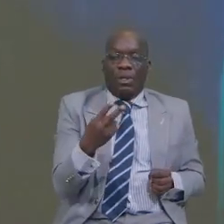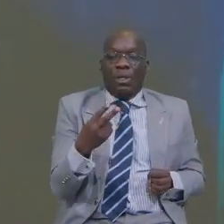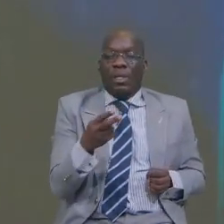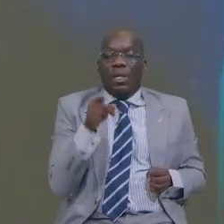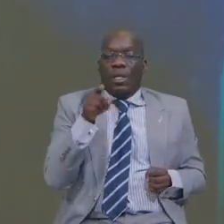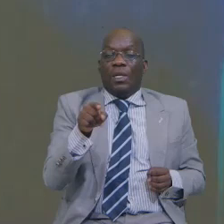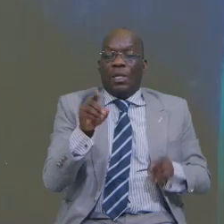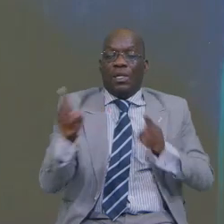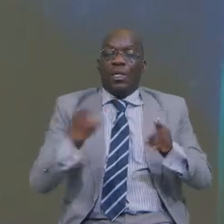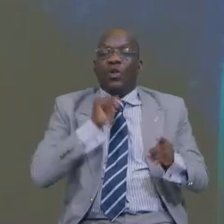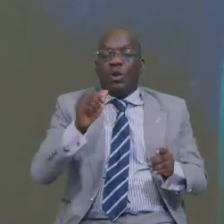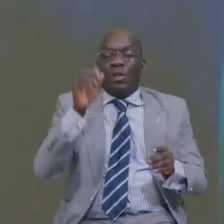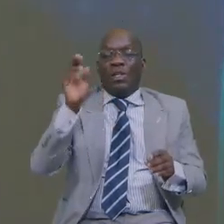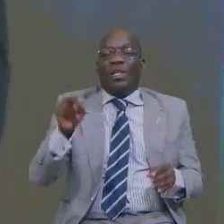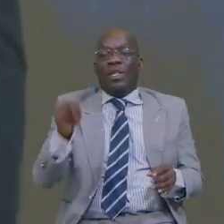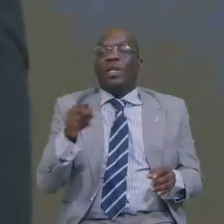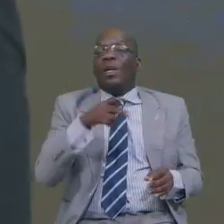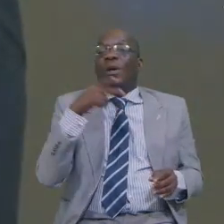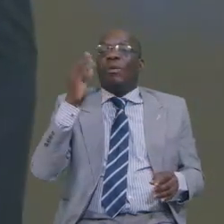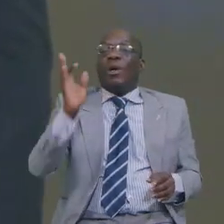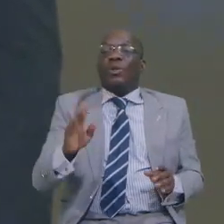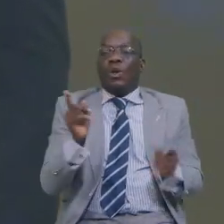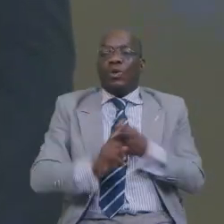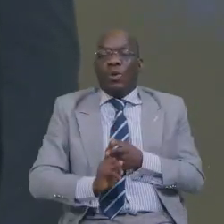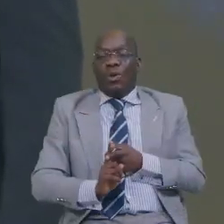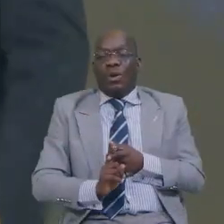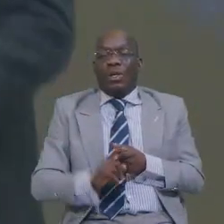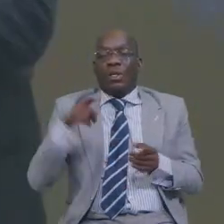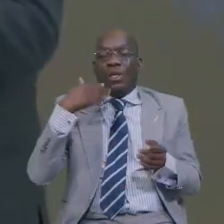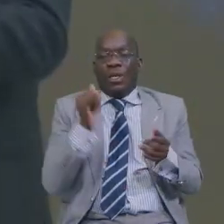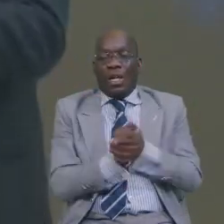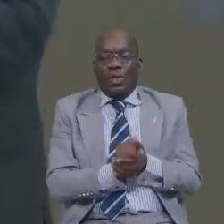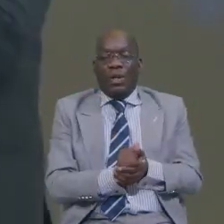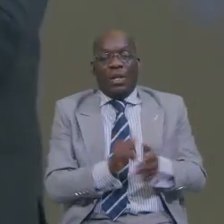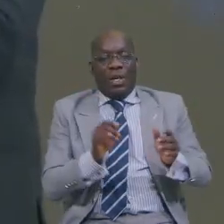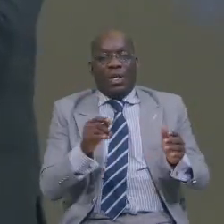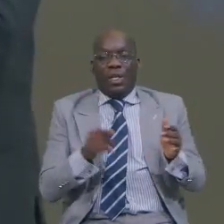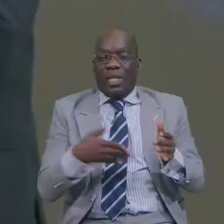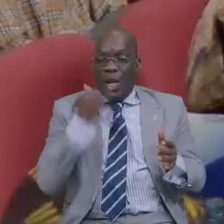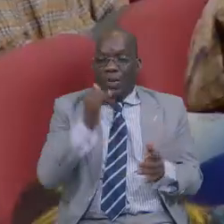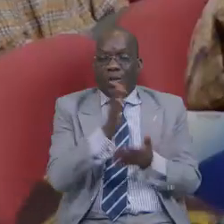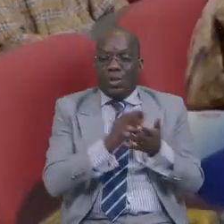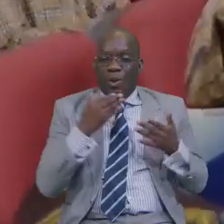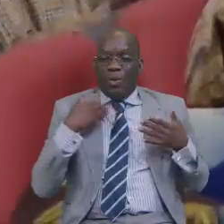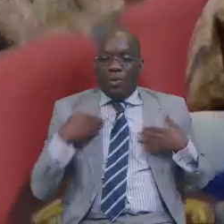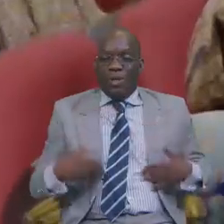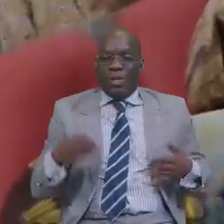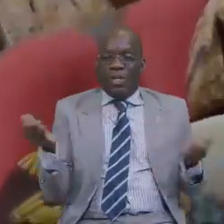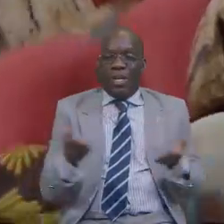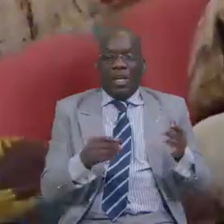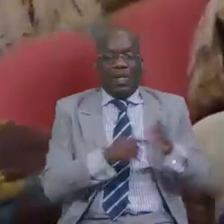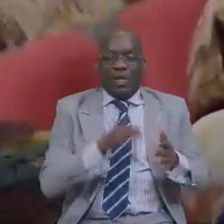to pull his shirt anymore. He just said, there is somebody here. This is the problem you have. Where